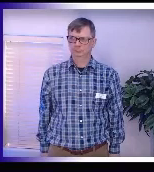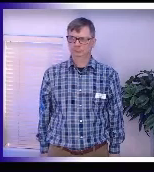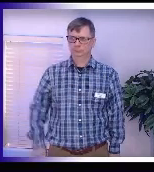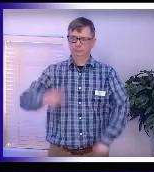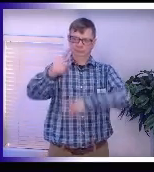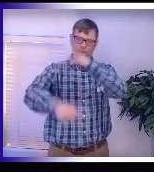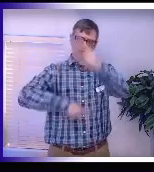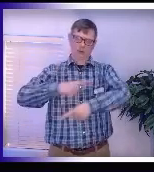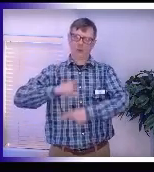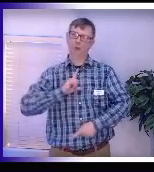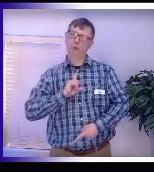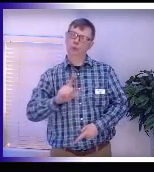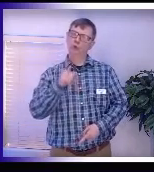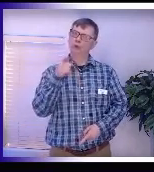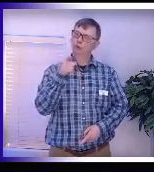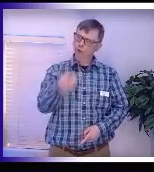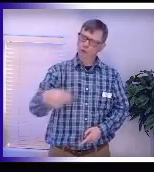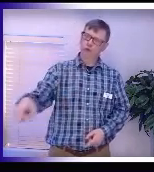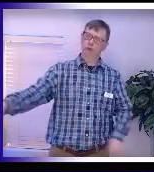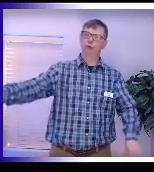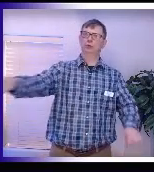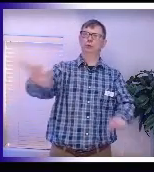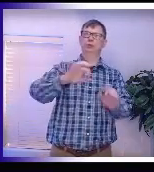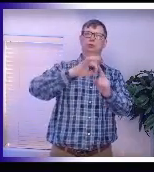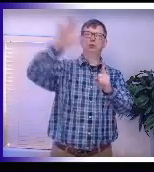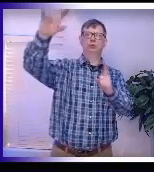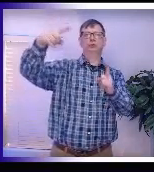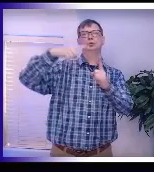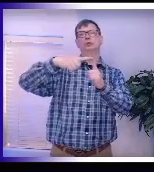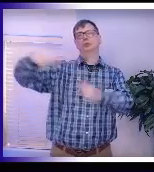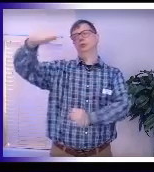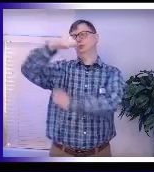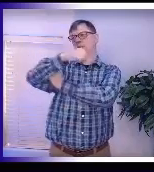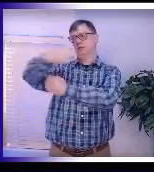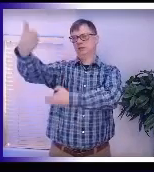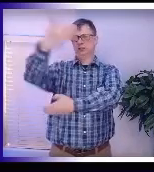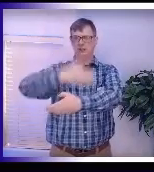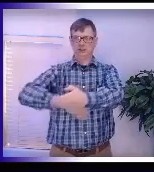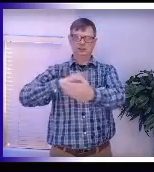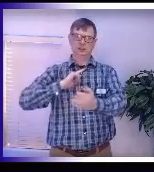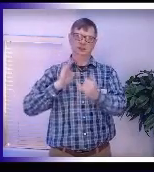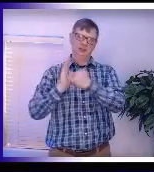How will you choose to stand in it today?